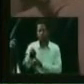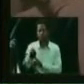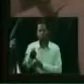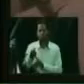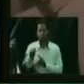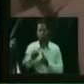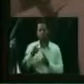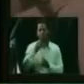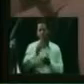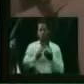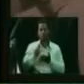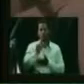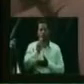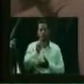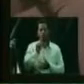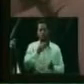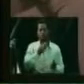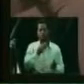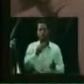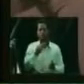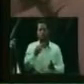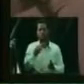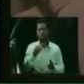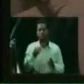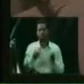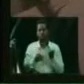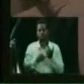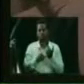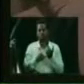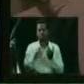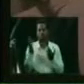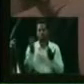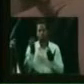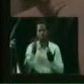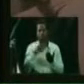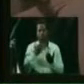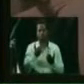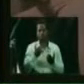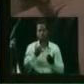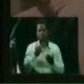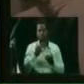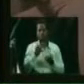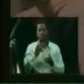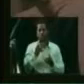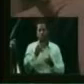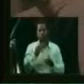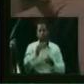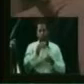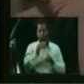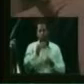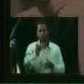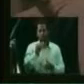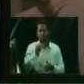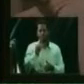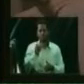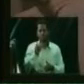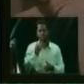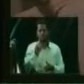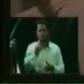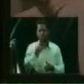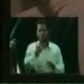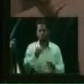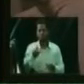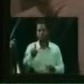to the University of Tennessee County Technical Assistance Service, ouster proceedings may be instituted by the Attorney General, District Attorney General,